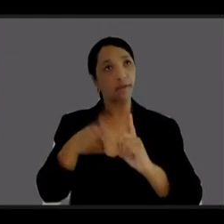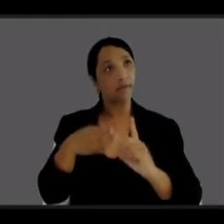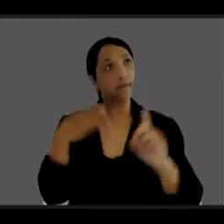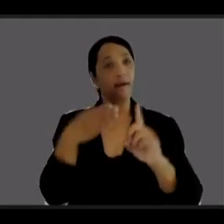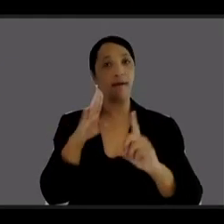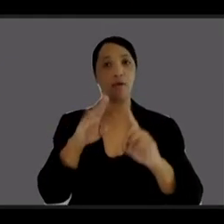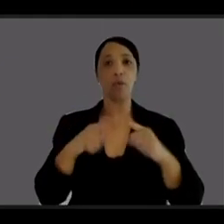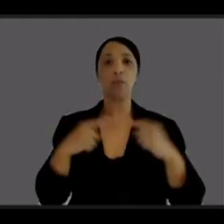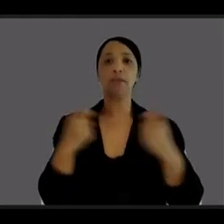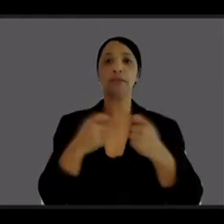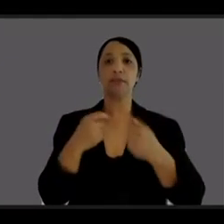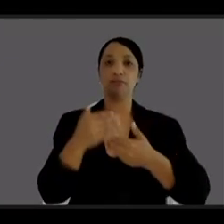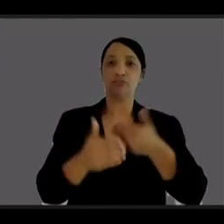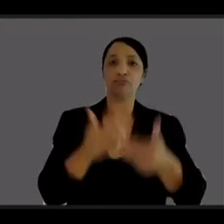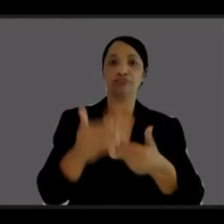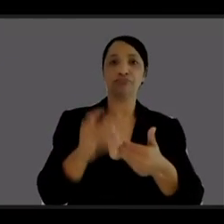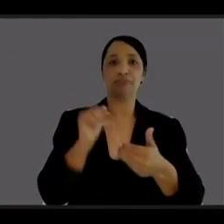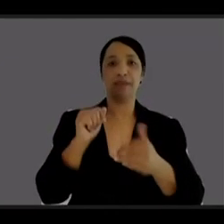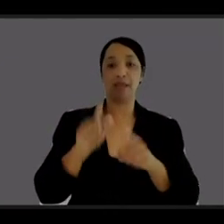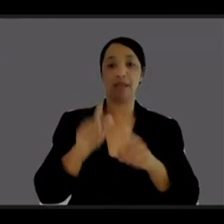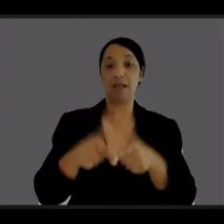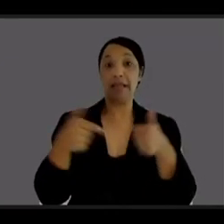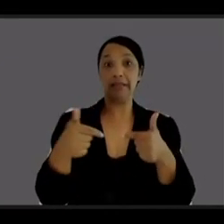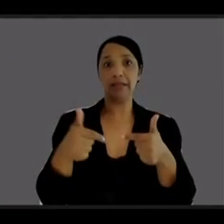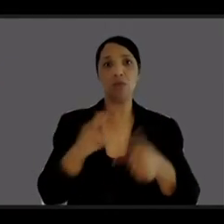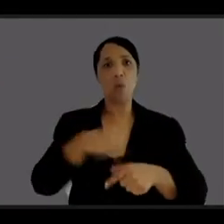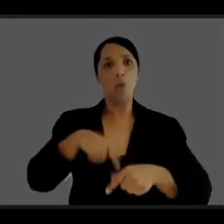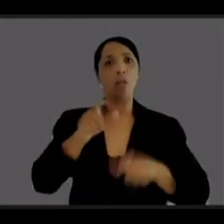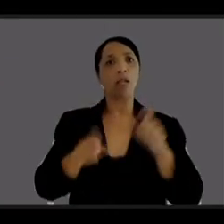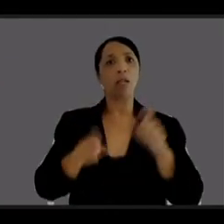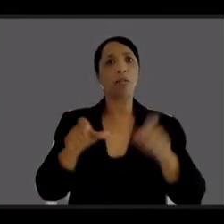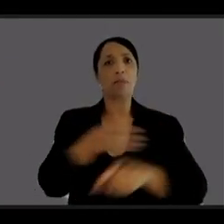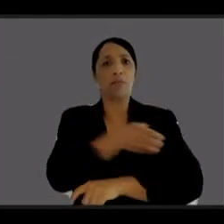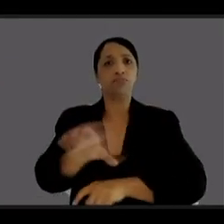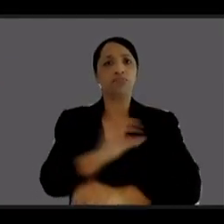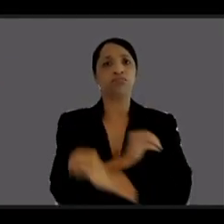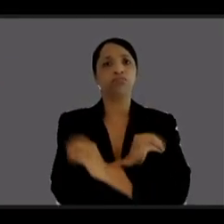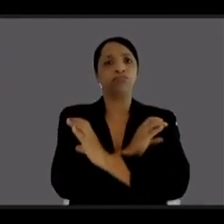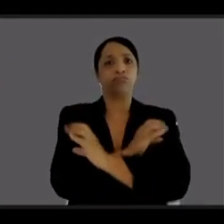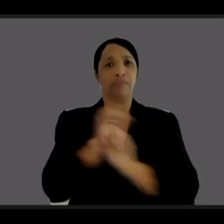build the internet we want to empower all people. Thank you.